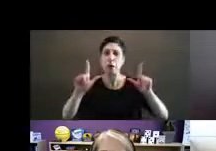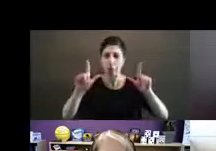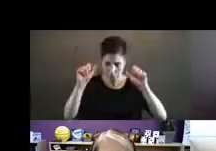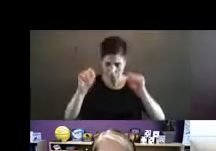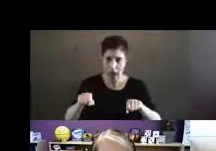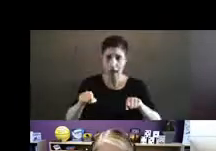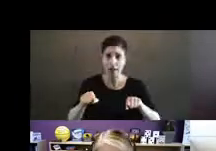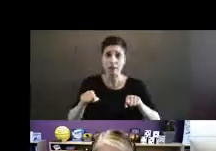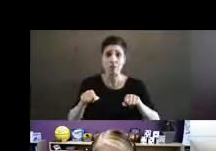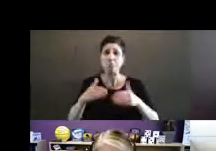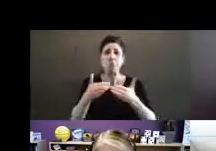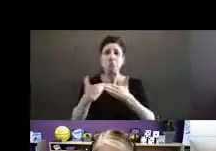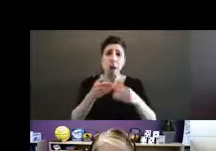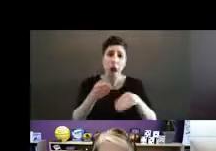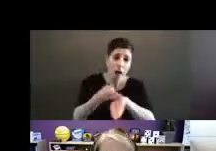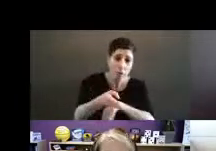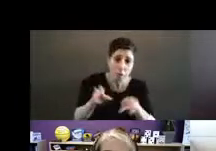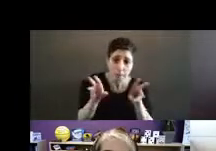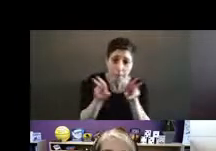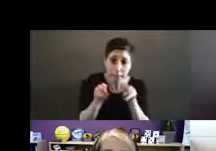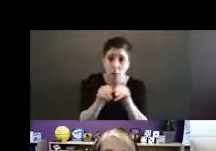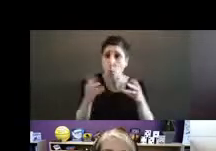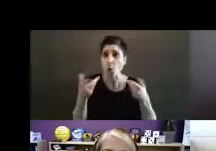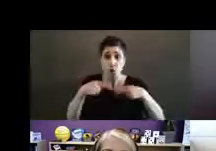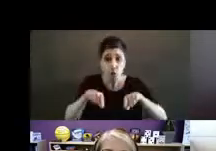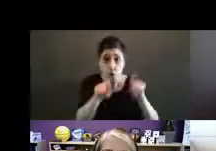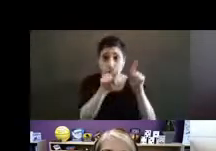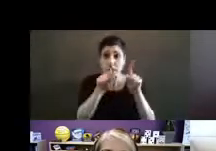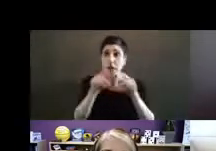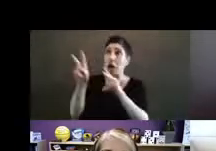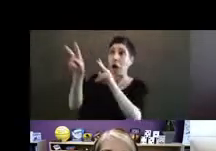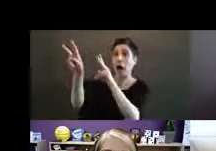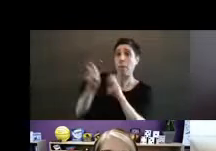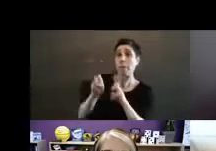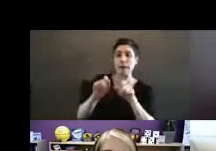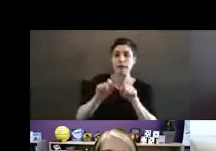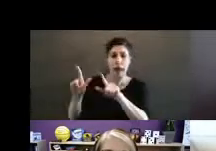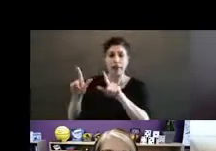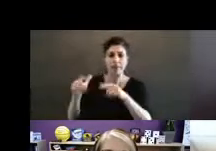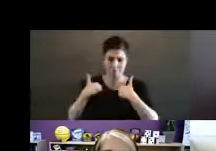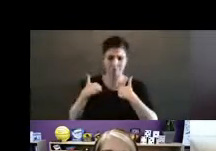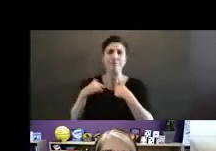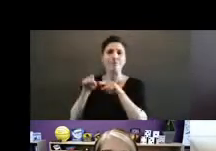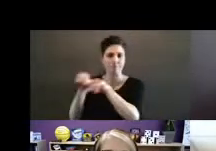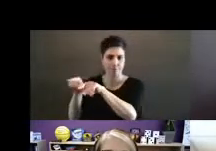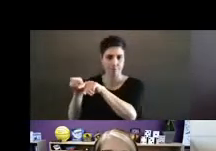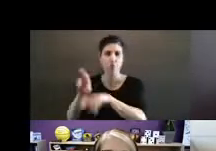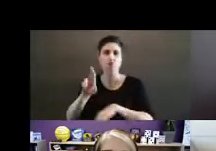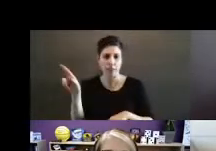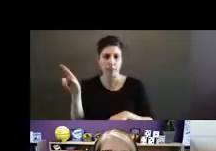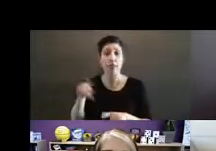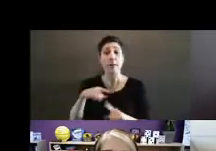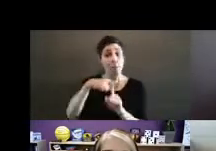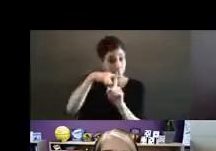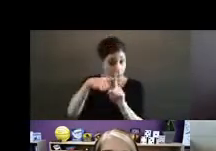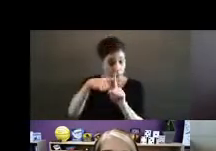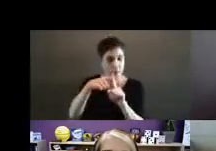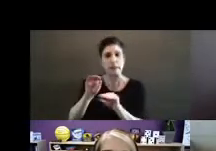while we're presenting, you can find them there. And we'll keep putting this link to the feedback